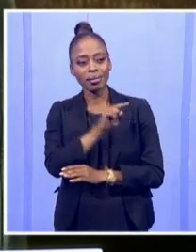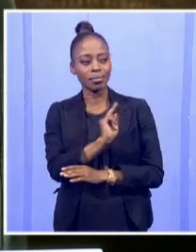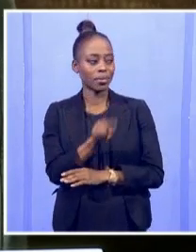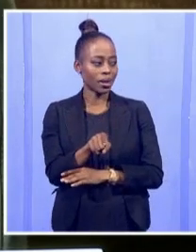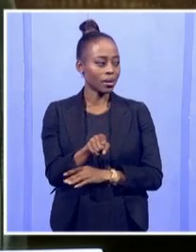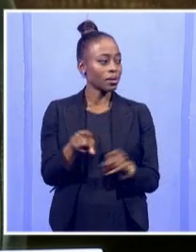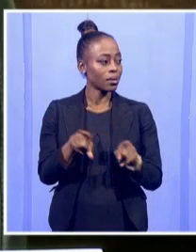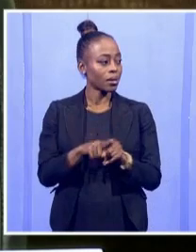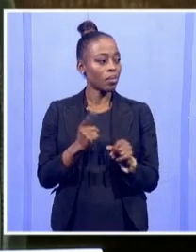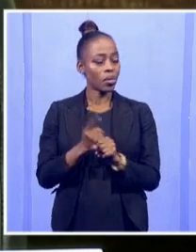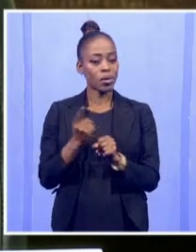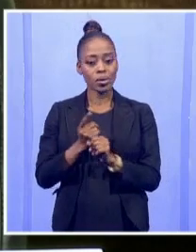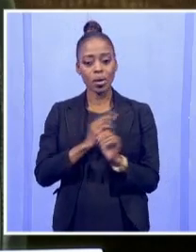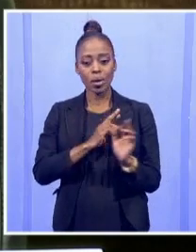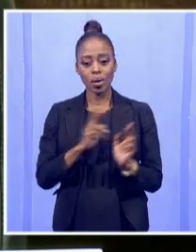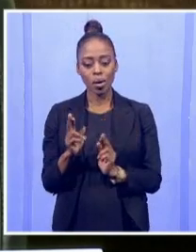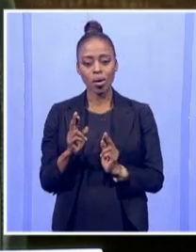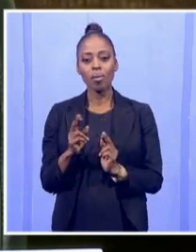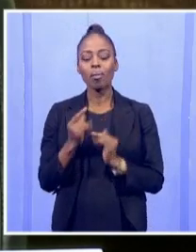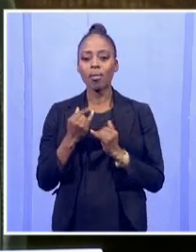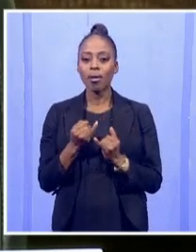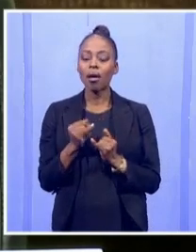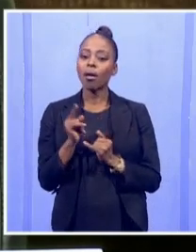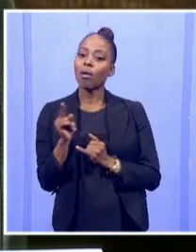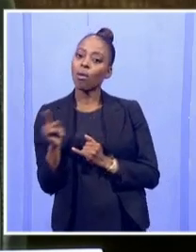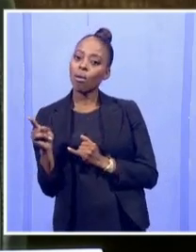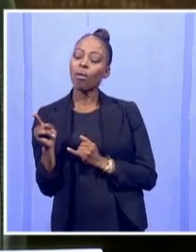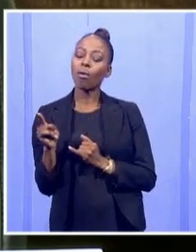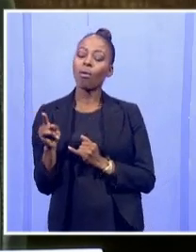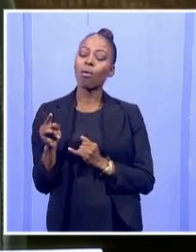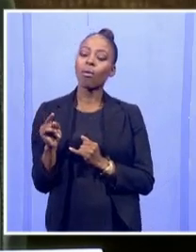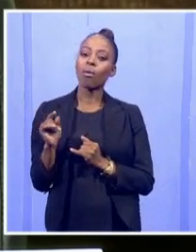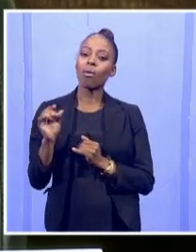can also whet the appetites of Saudi